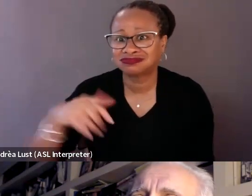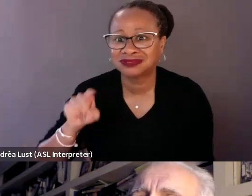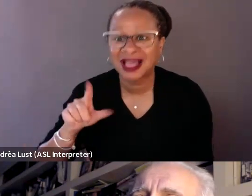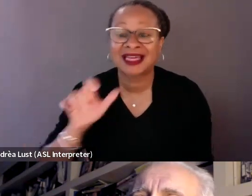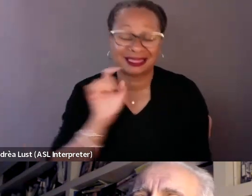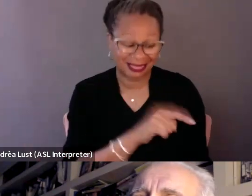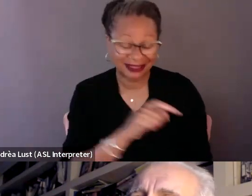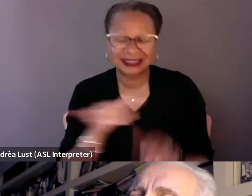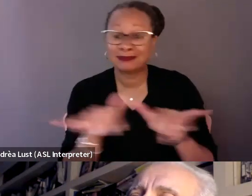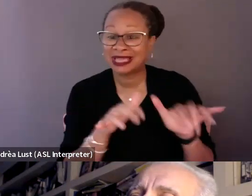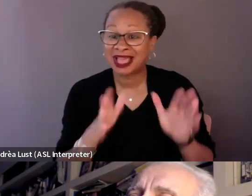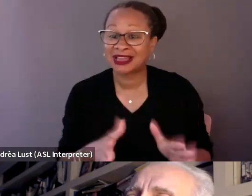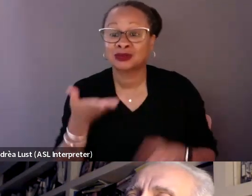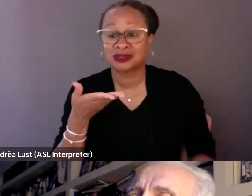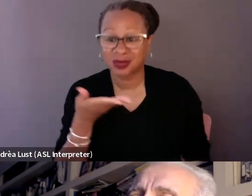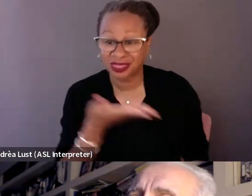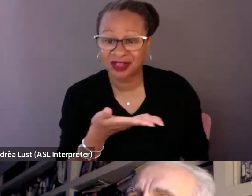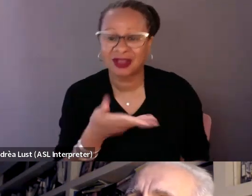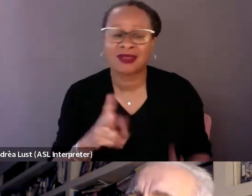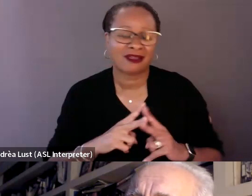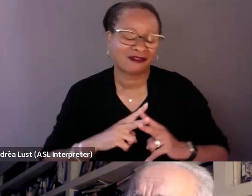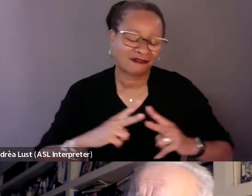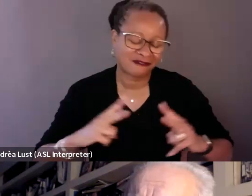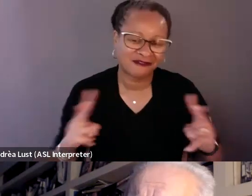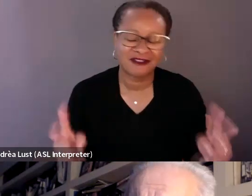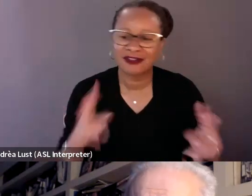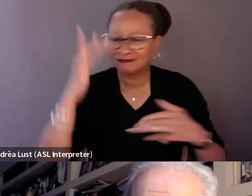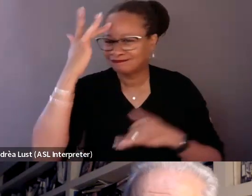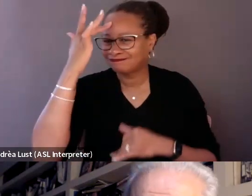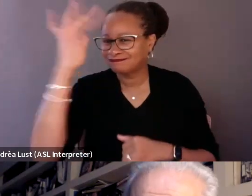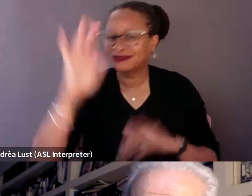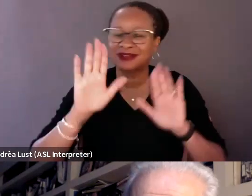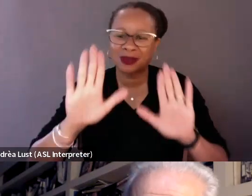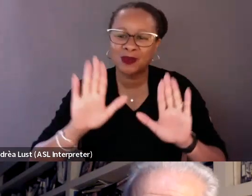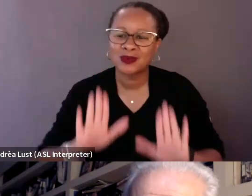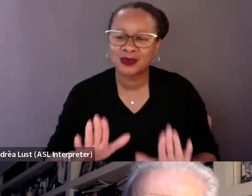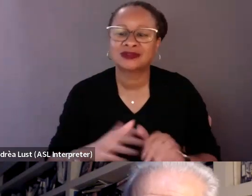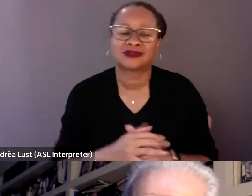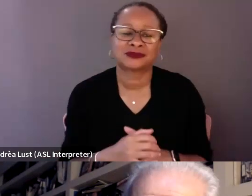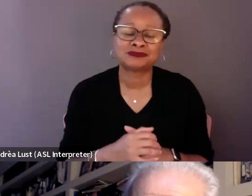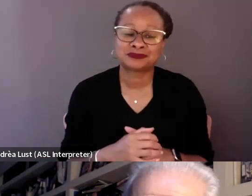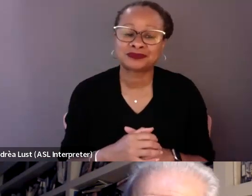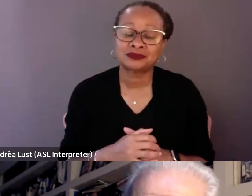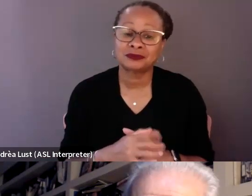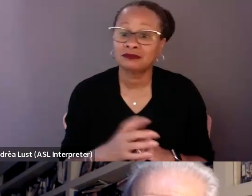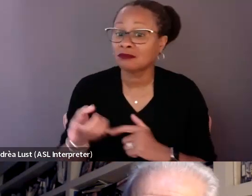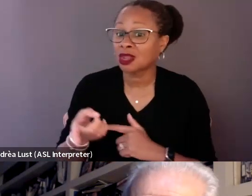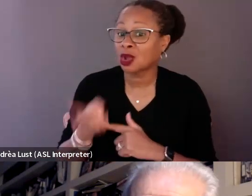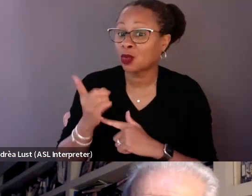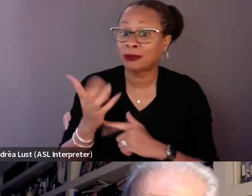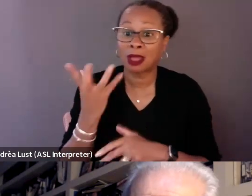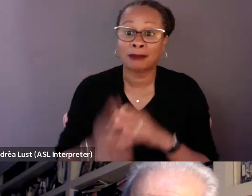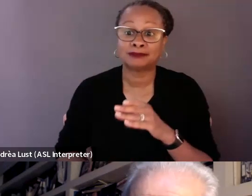pianist was there and was a very intelligent and very wonderful. But one moment